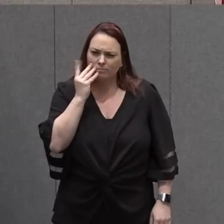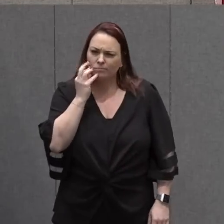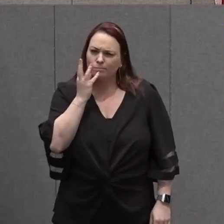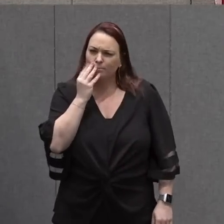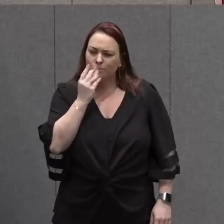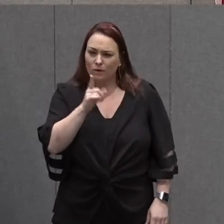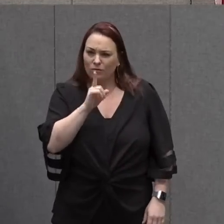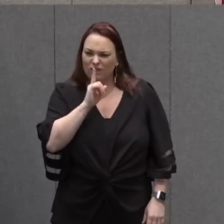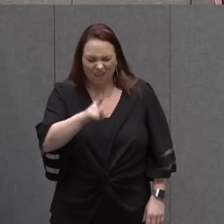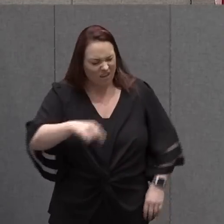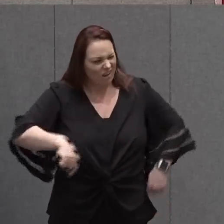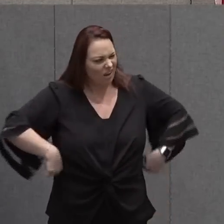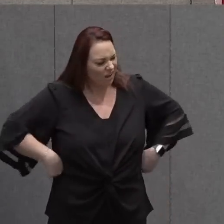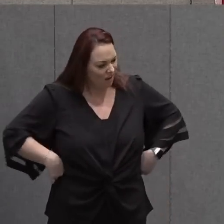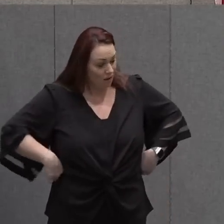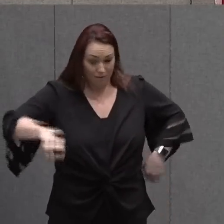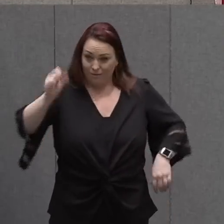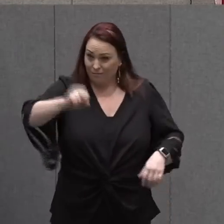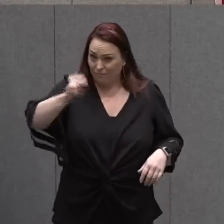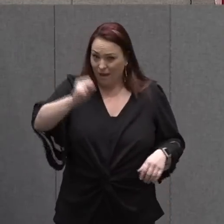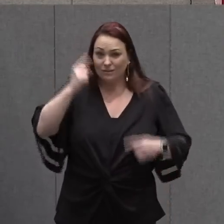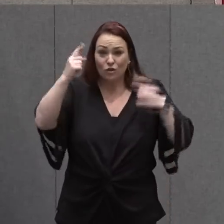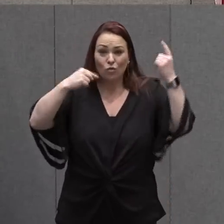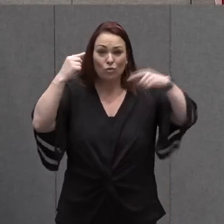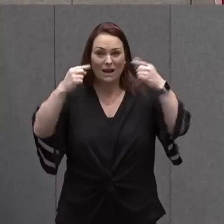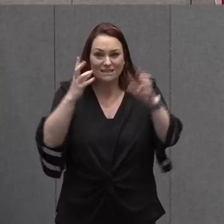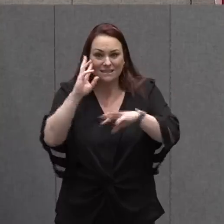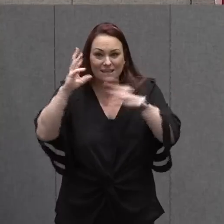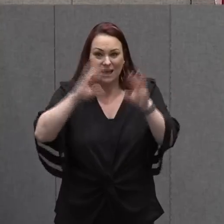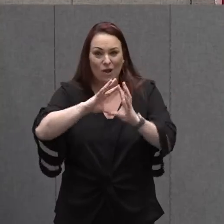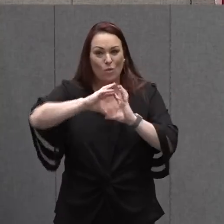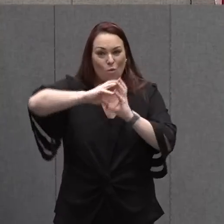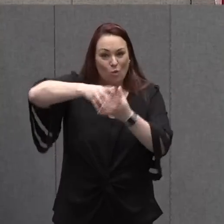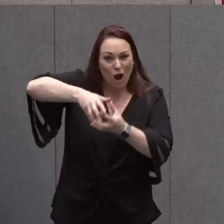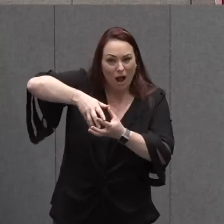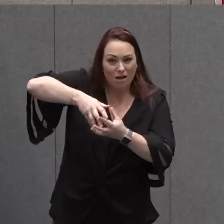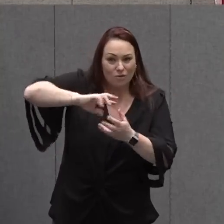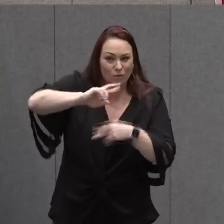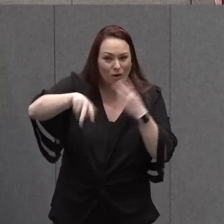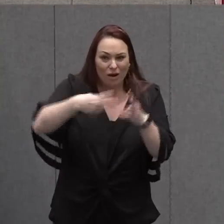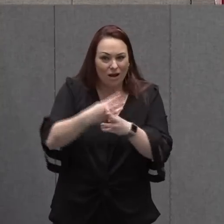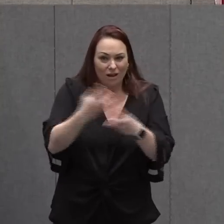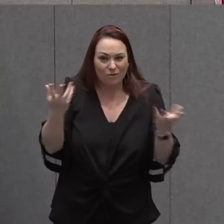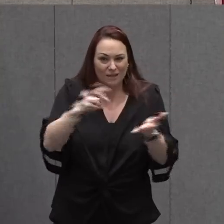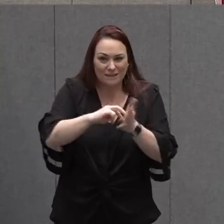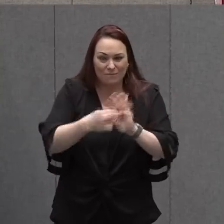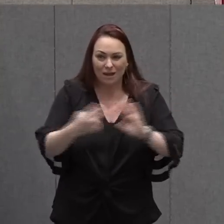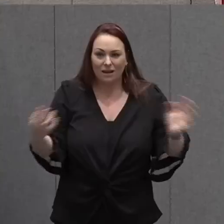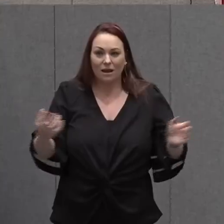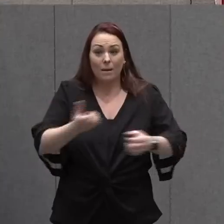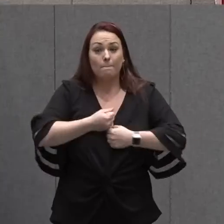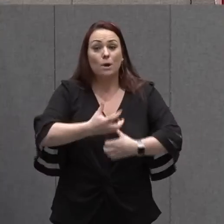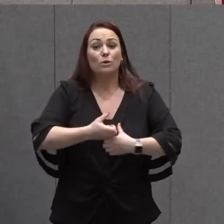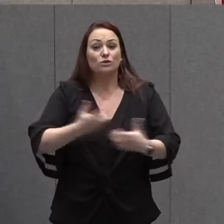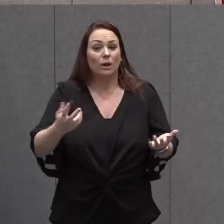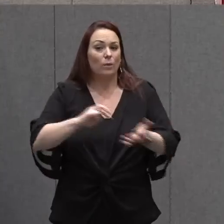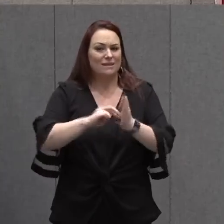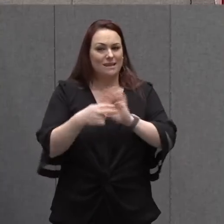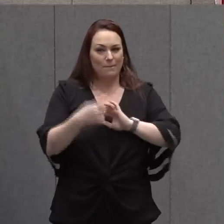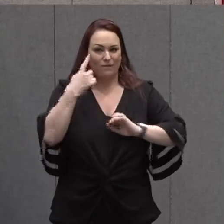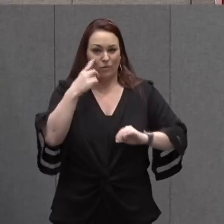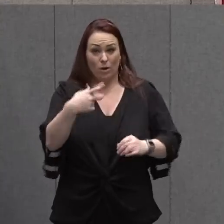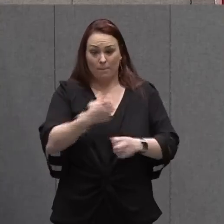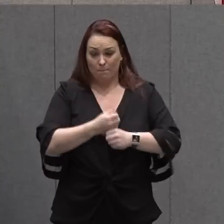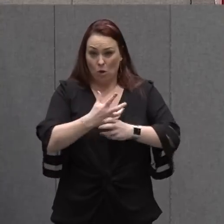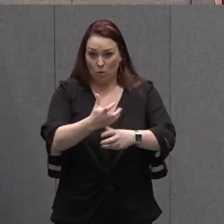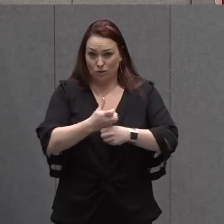world we live in, huh? I'm learning something. I know. Yeah, what is that? Okay, what does that mean in poetry? Well, when we